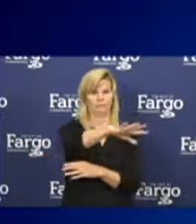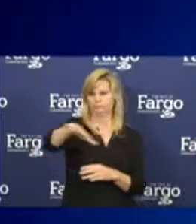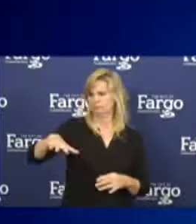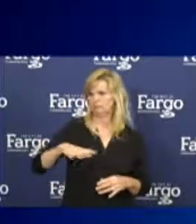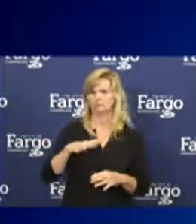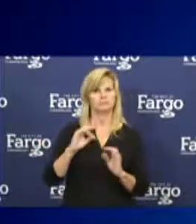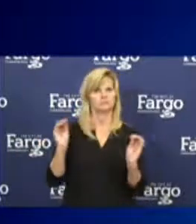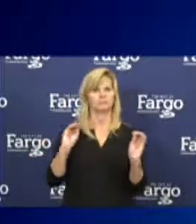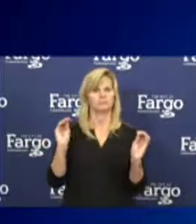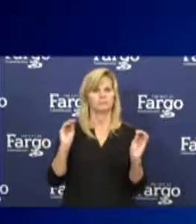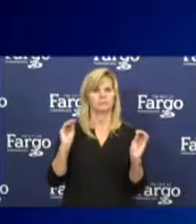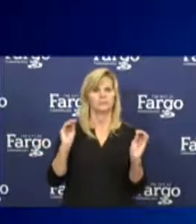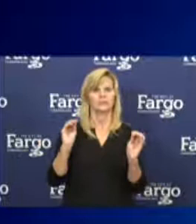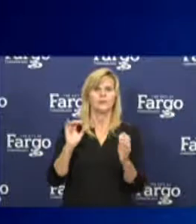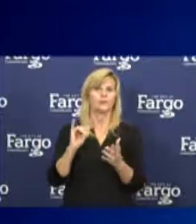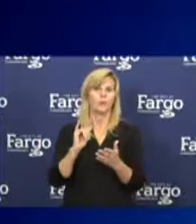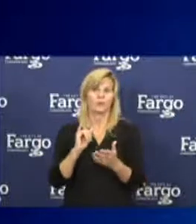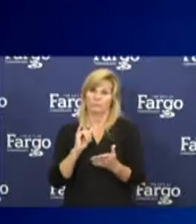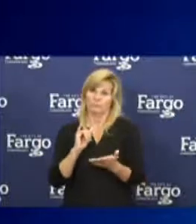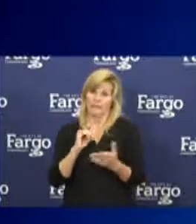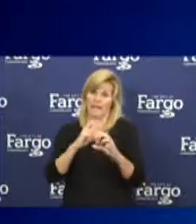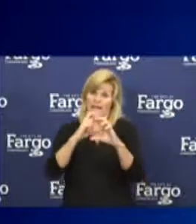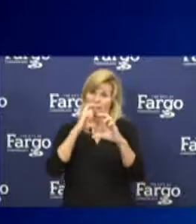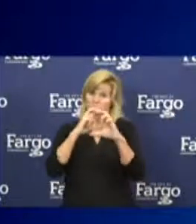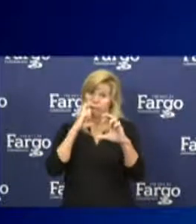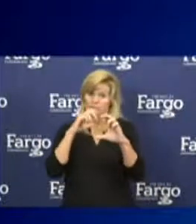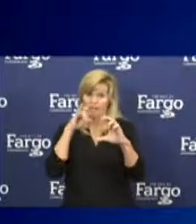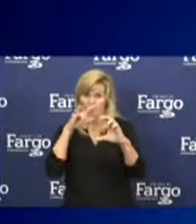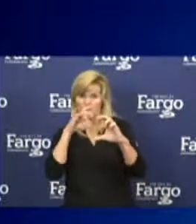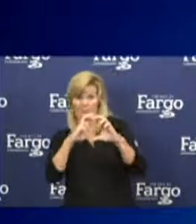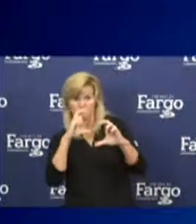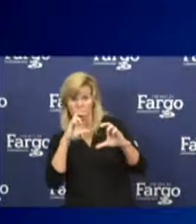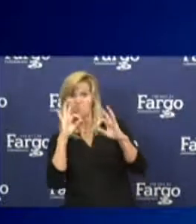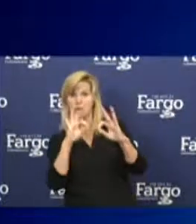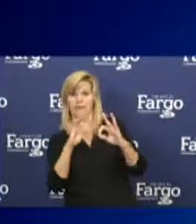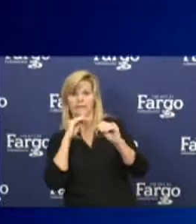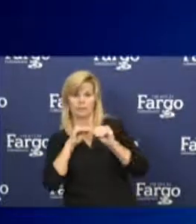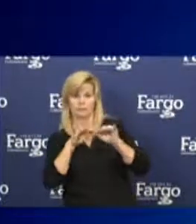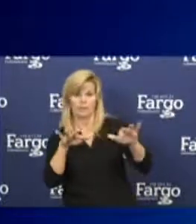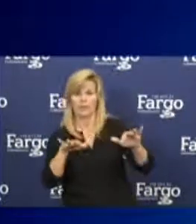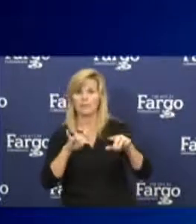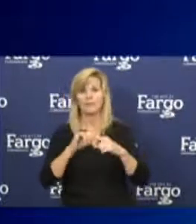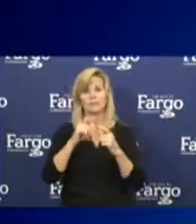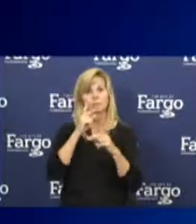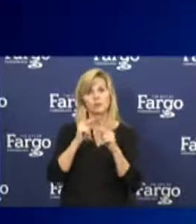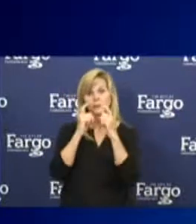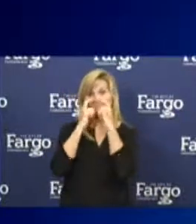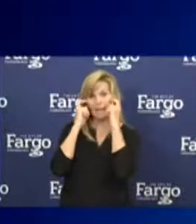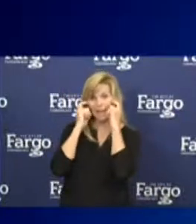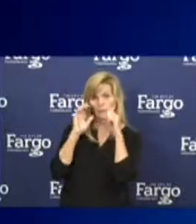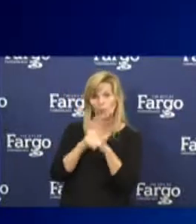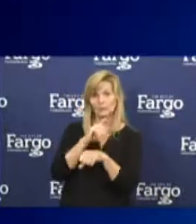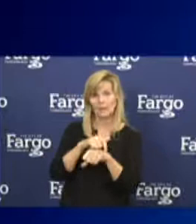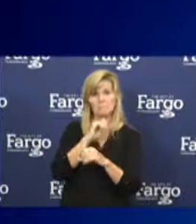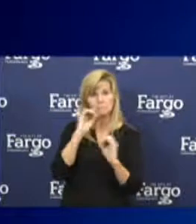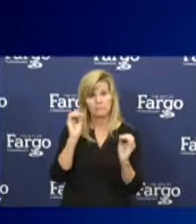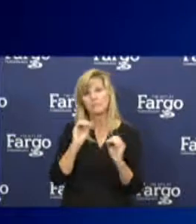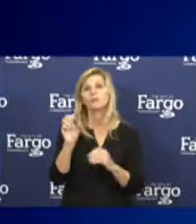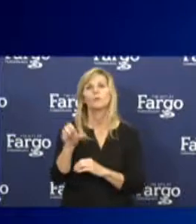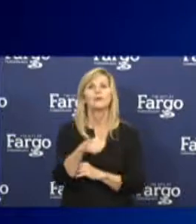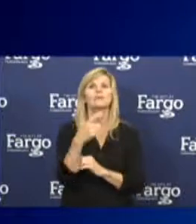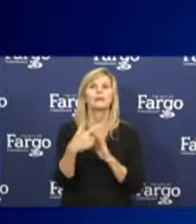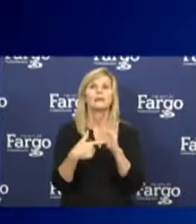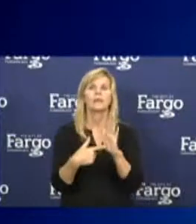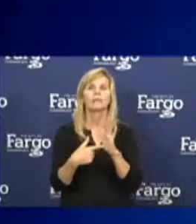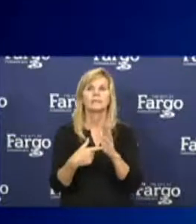on the plane. These are ideal conditions for transmission, and it didn't happen with this person who was masked the whole time. We have another example of